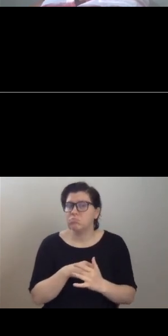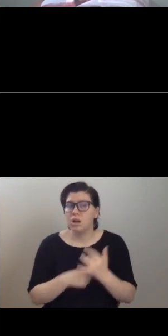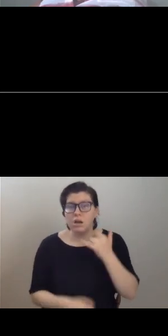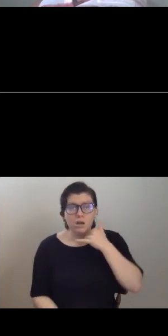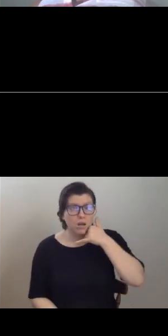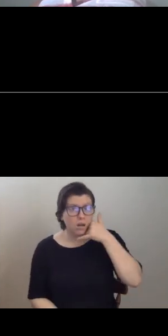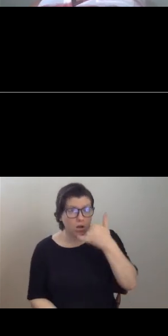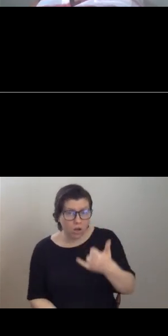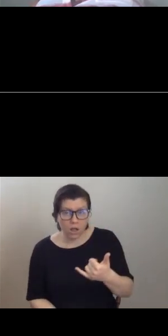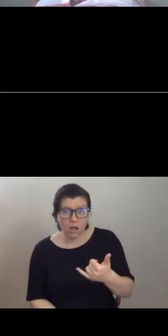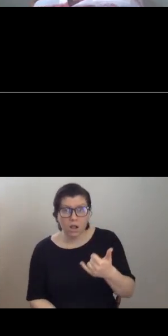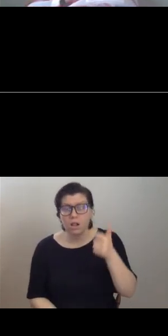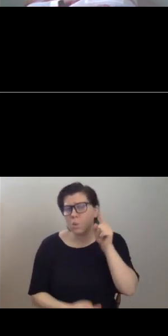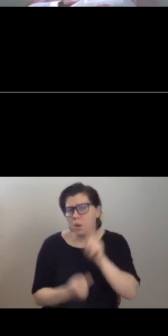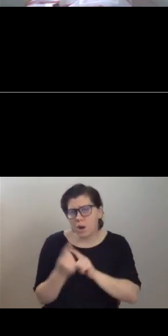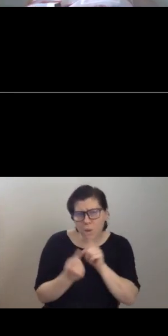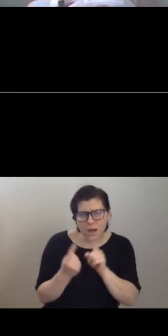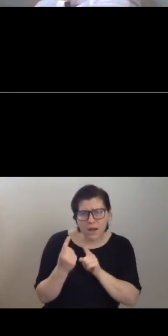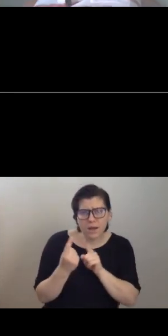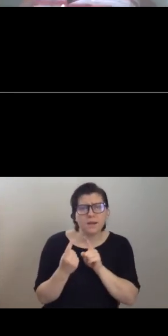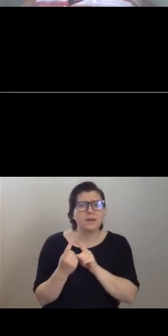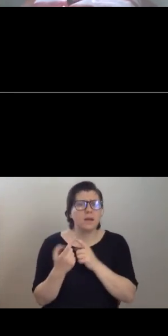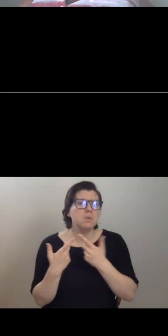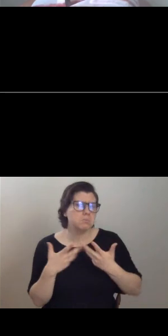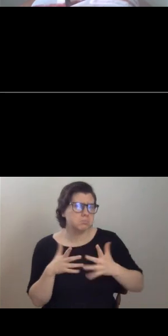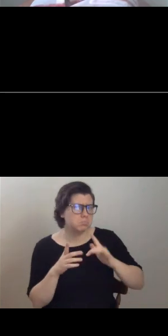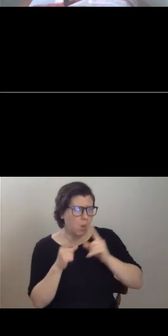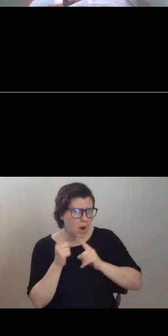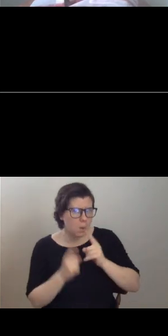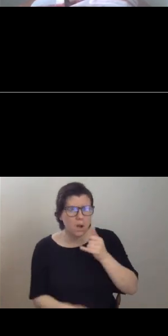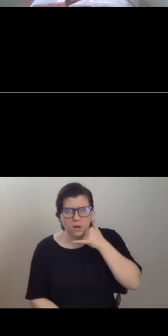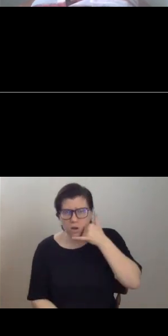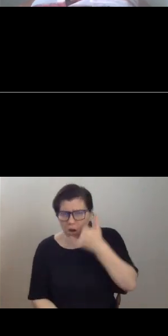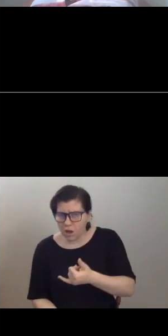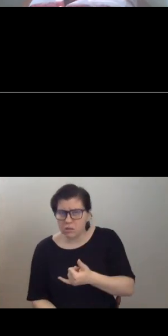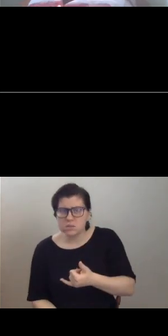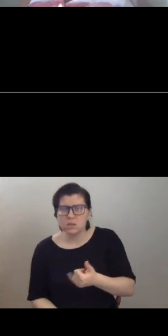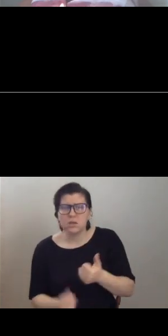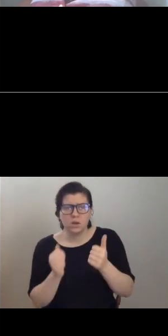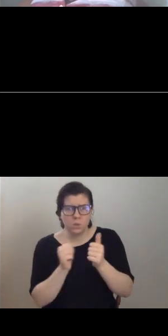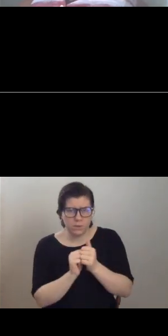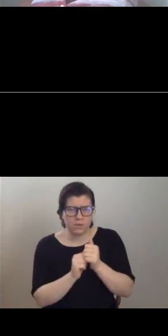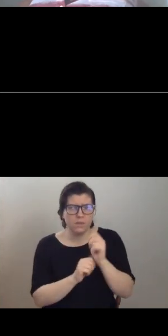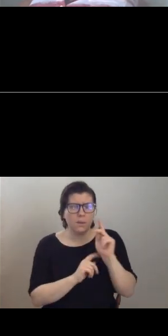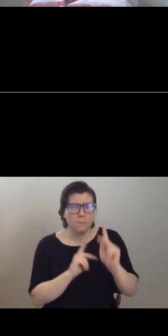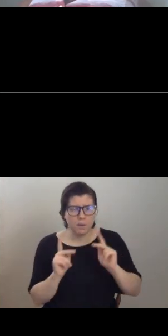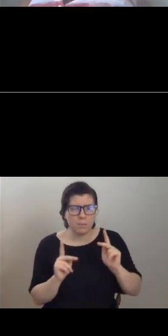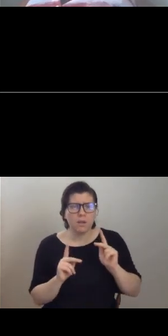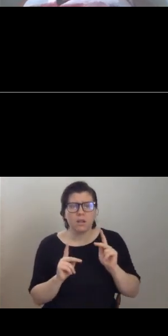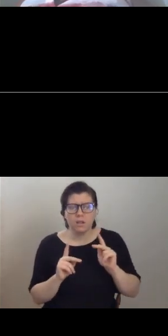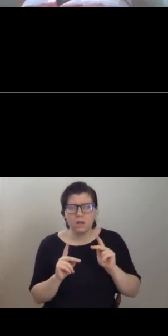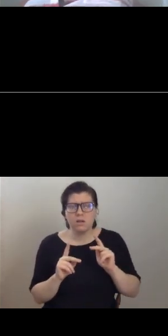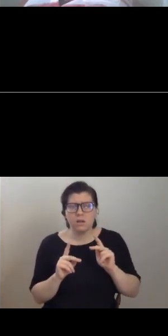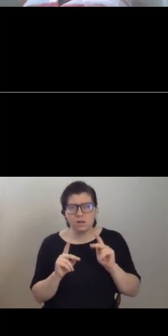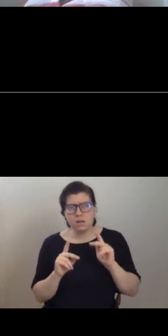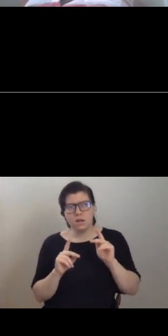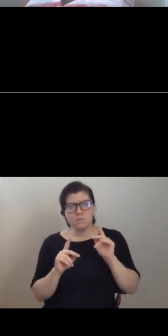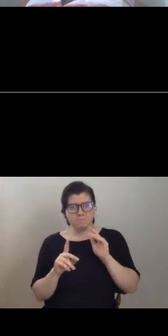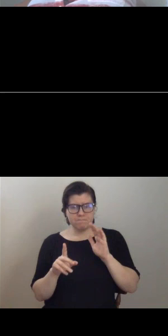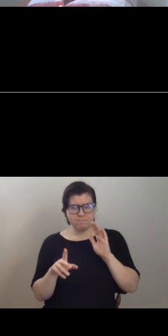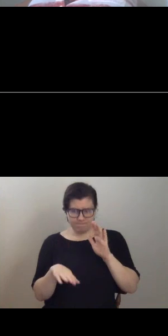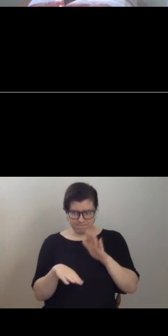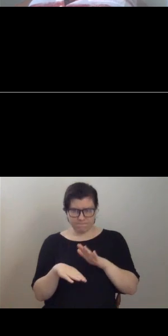calls, one-on-one. I've done one-on-one telephone calls with people at their residence.